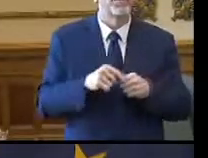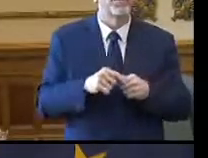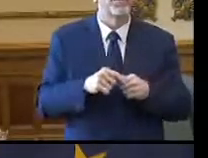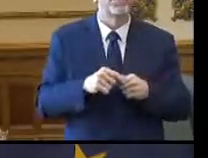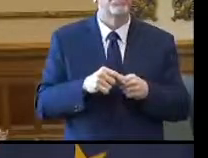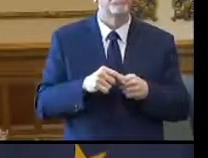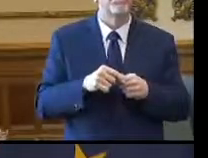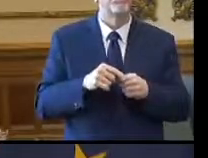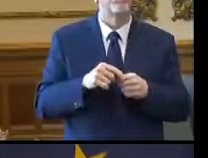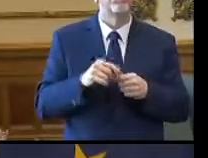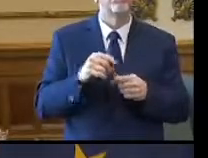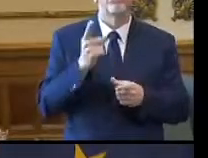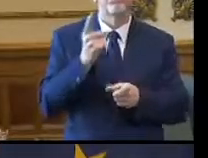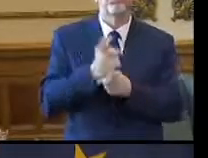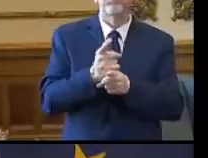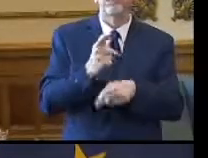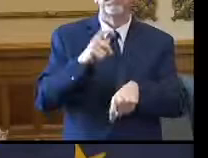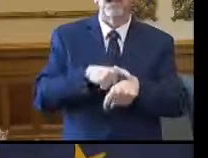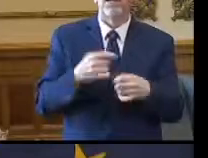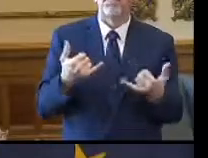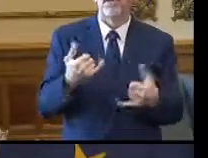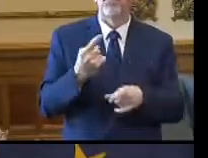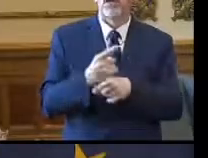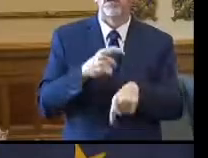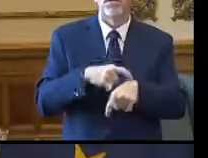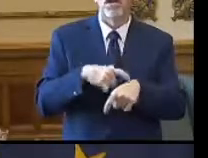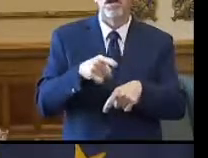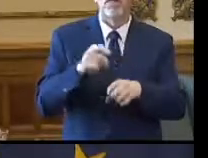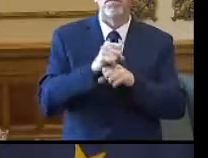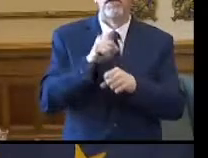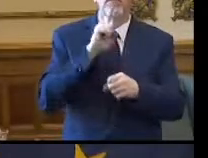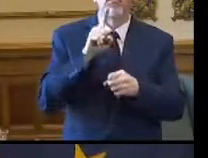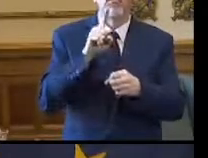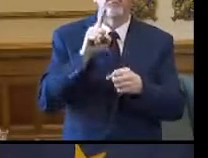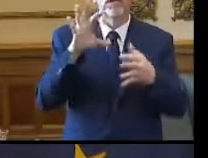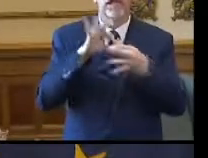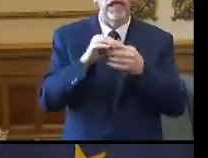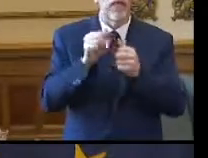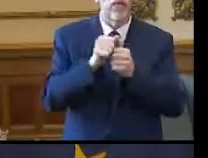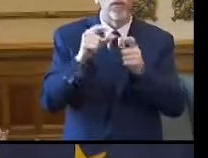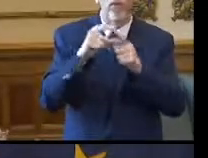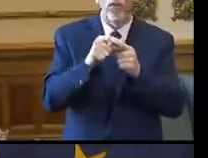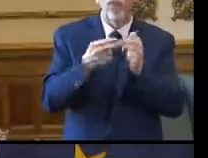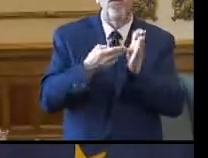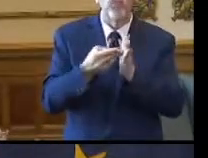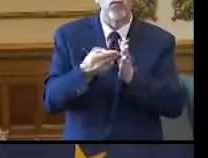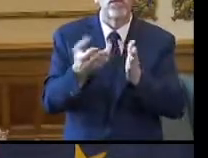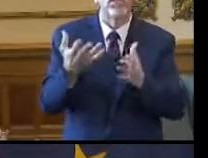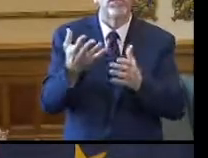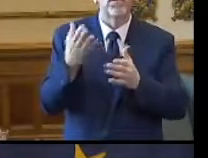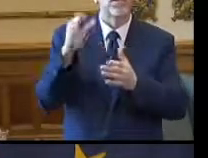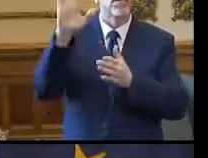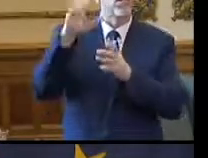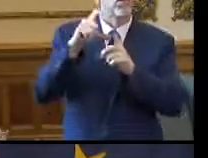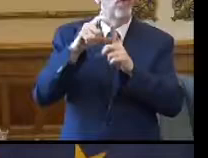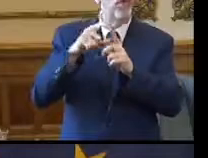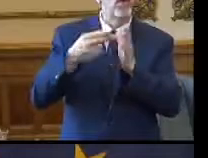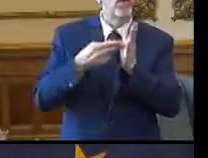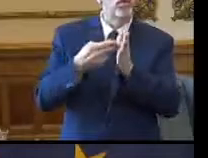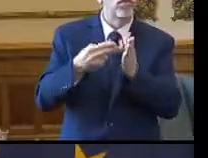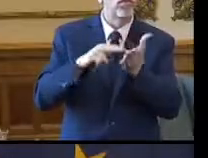is the exact right time to connect with the Word and the truth. And the truth of the matter is that